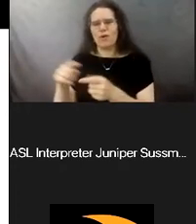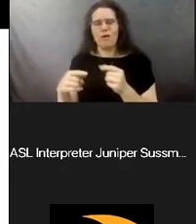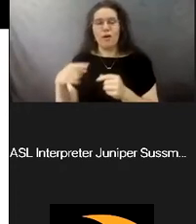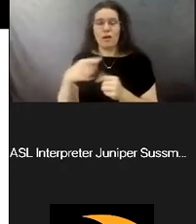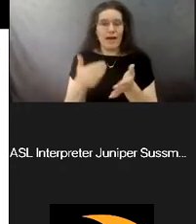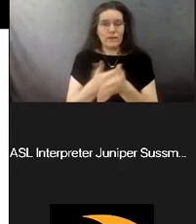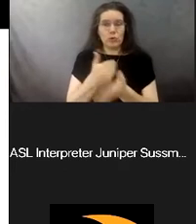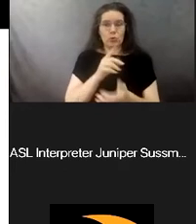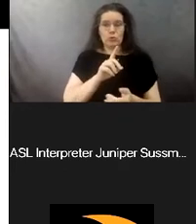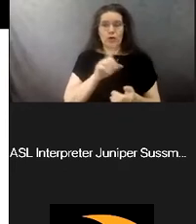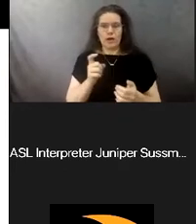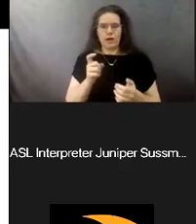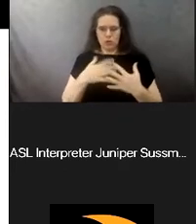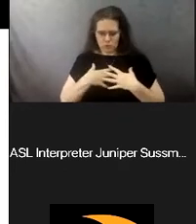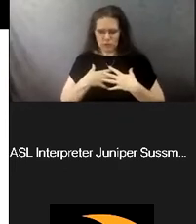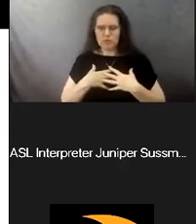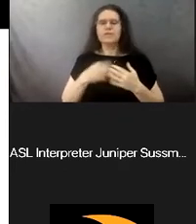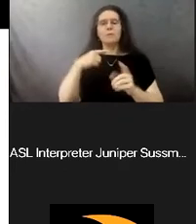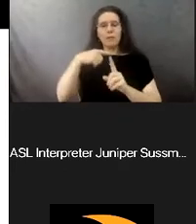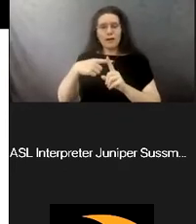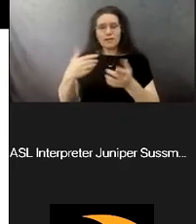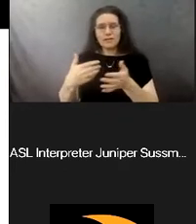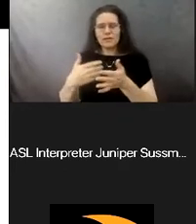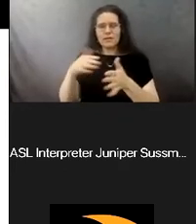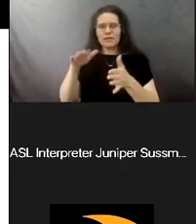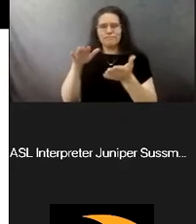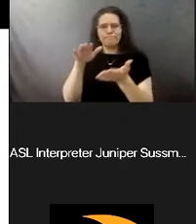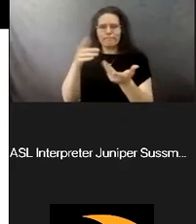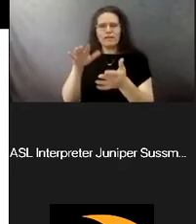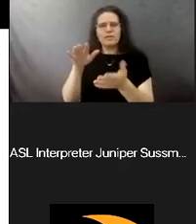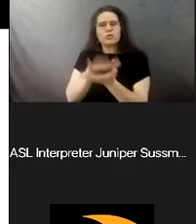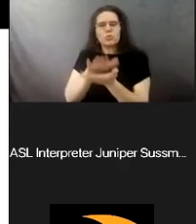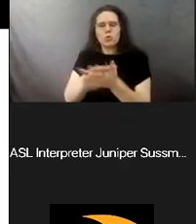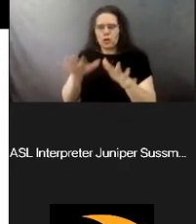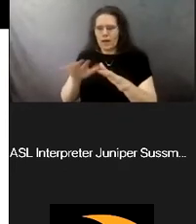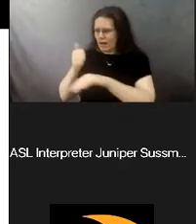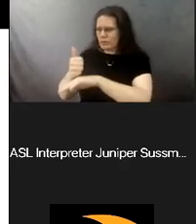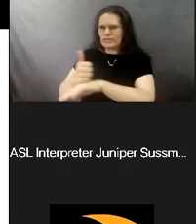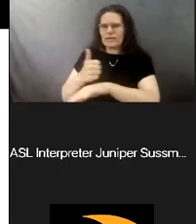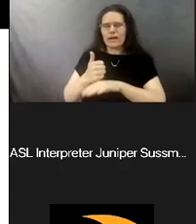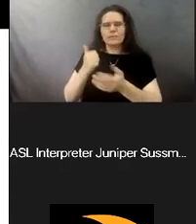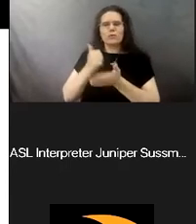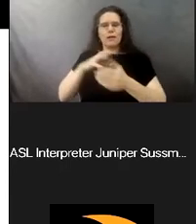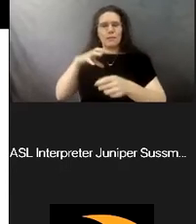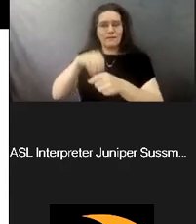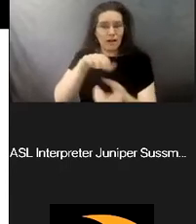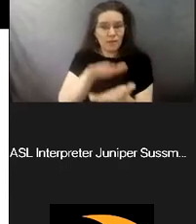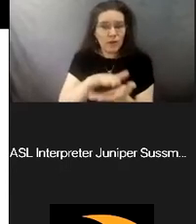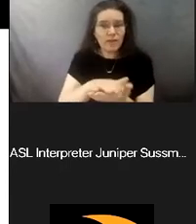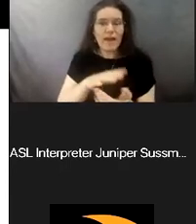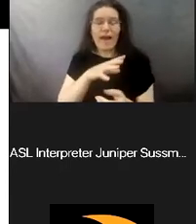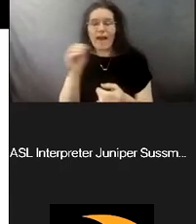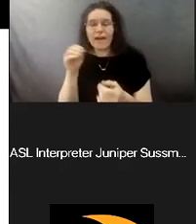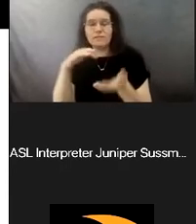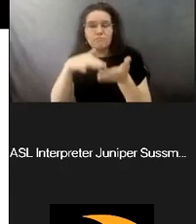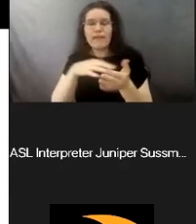with getting things in place at school that will help her be able to participate academically, but then also be able to participate in things with sports